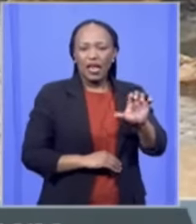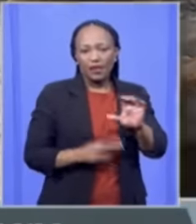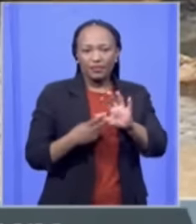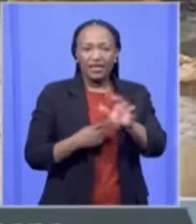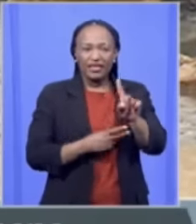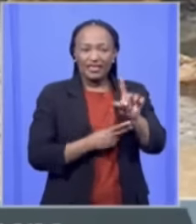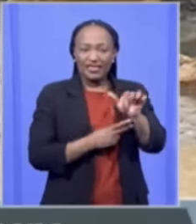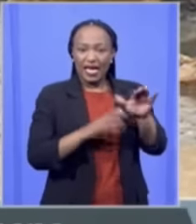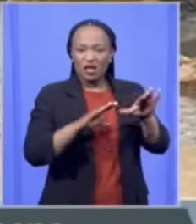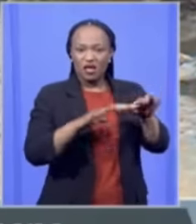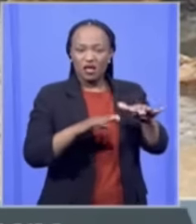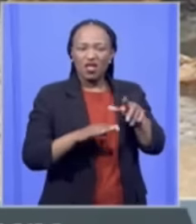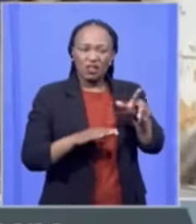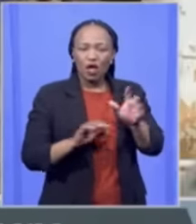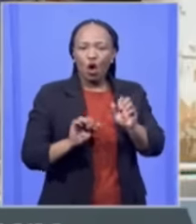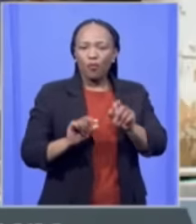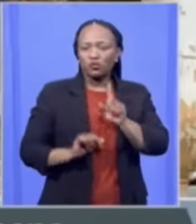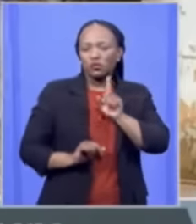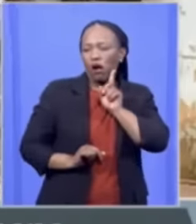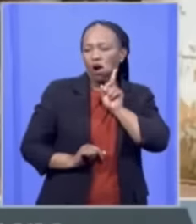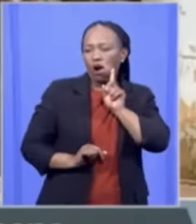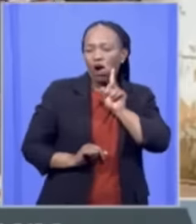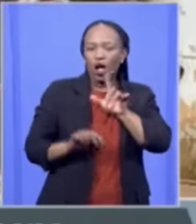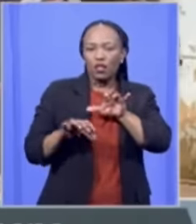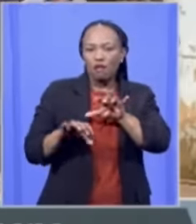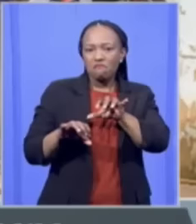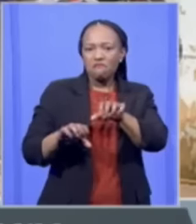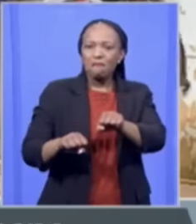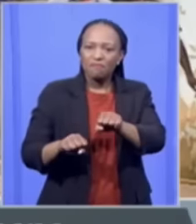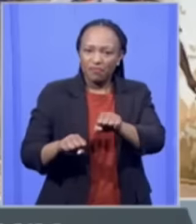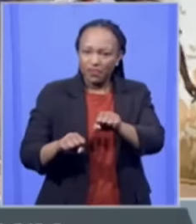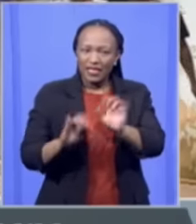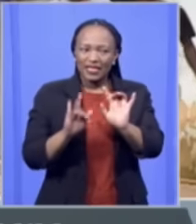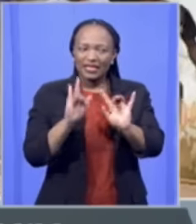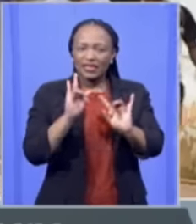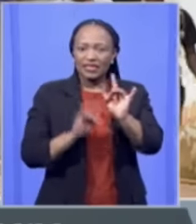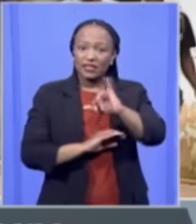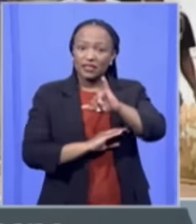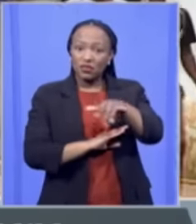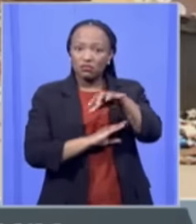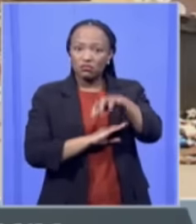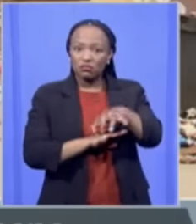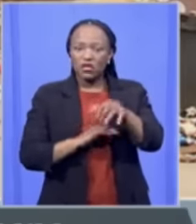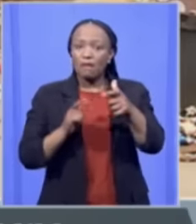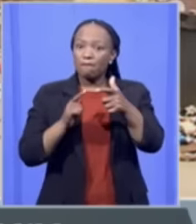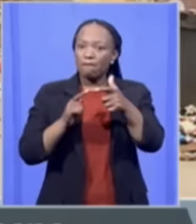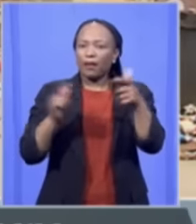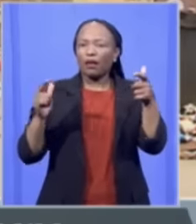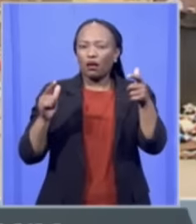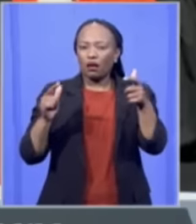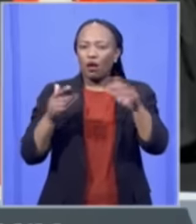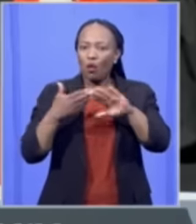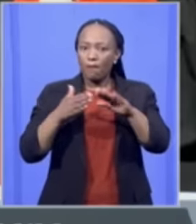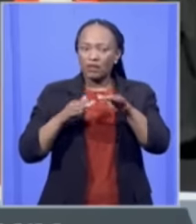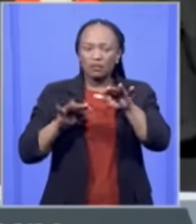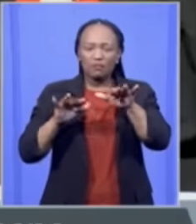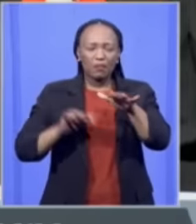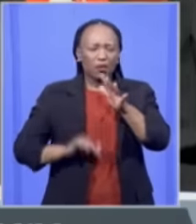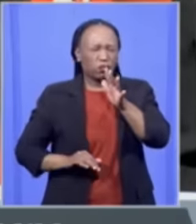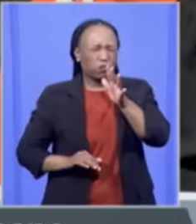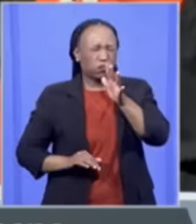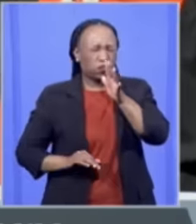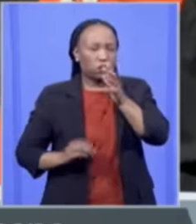opportunistic. Because if you look at the city of Johannesburg, it has the biggest population for a municipality in the country.